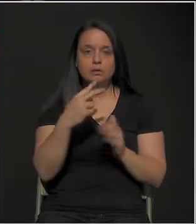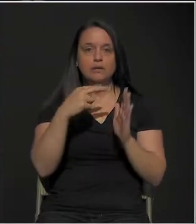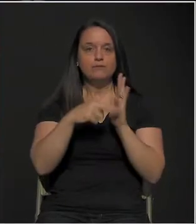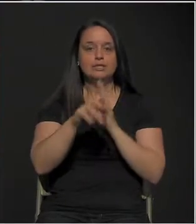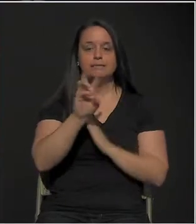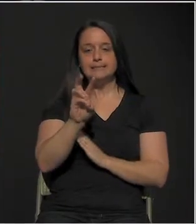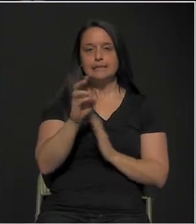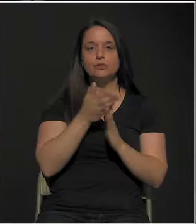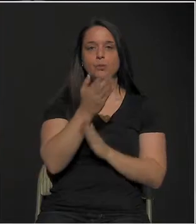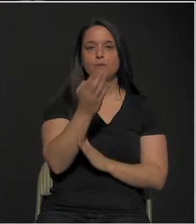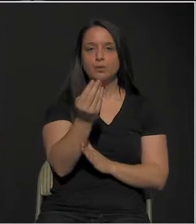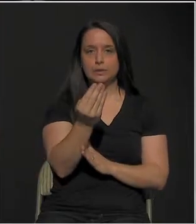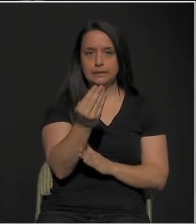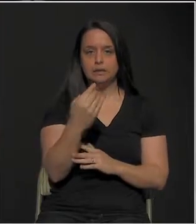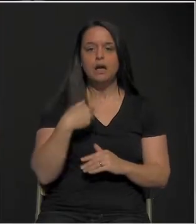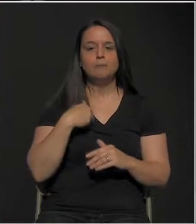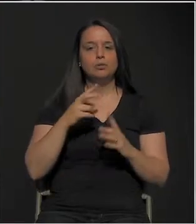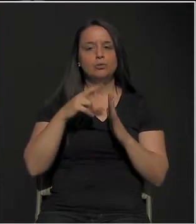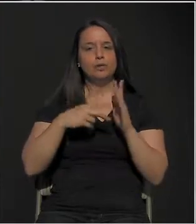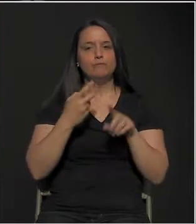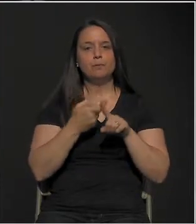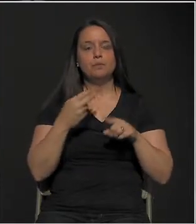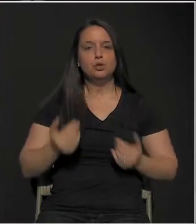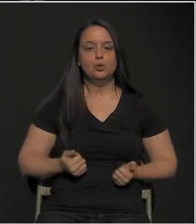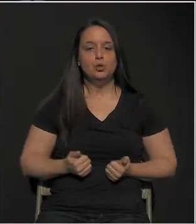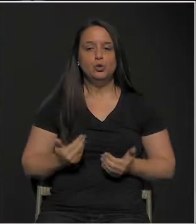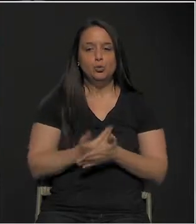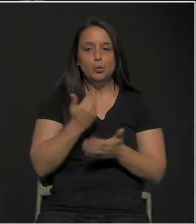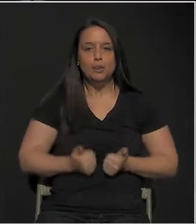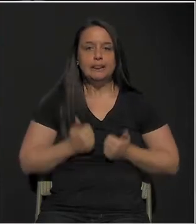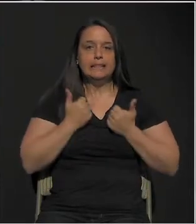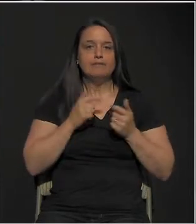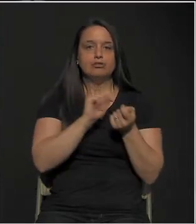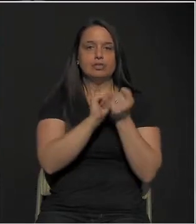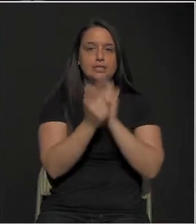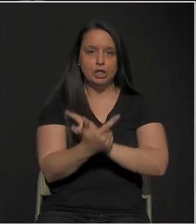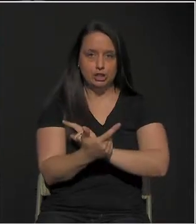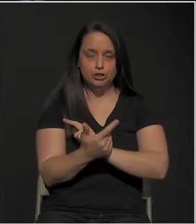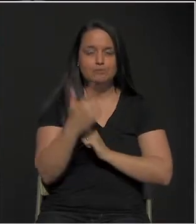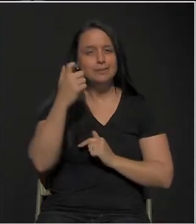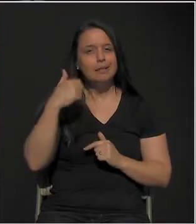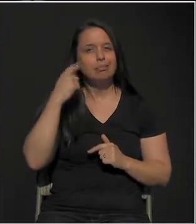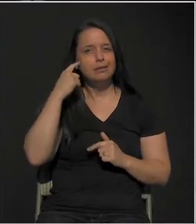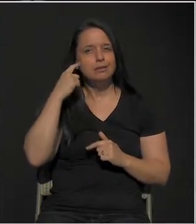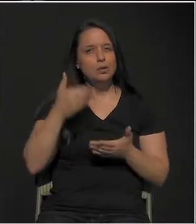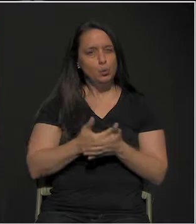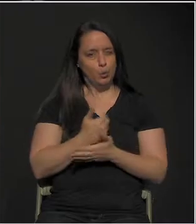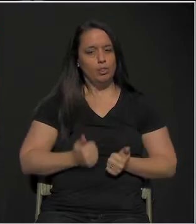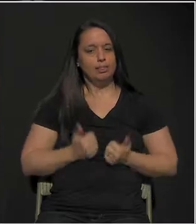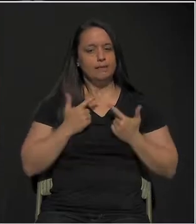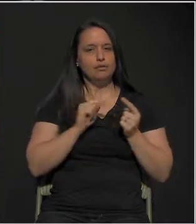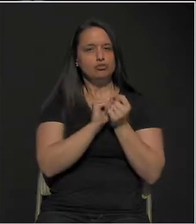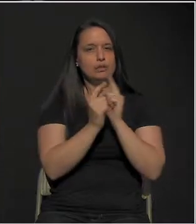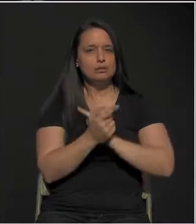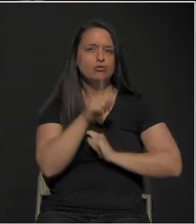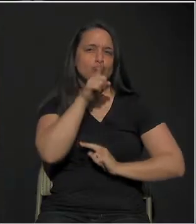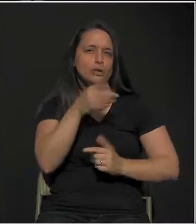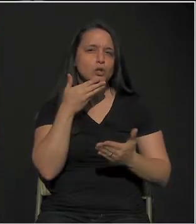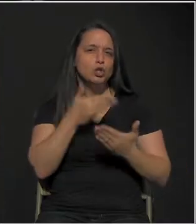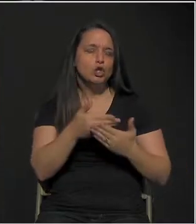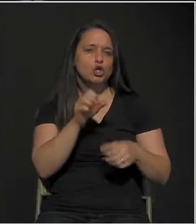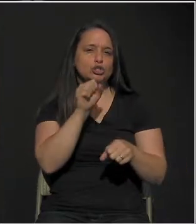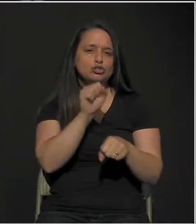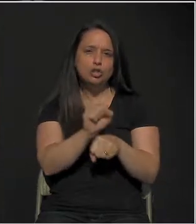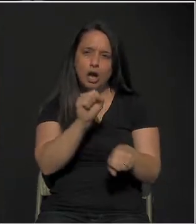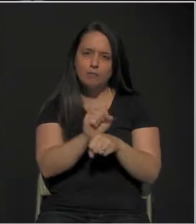through 14, and I'm going to read from the New Living Translation this morning, because I think the New Living does a really good job capturing